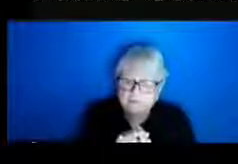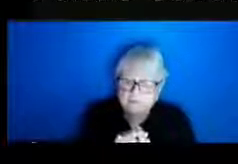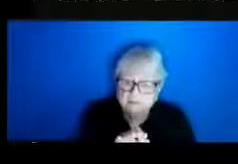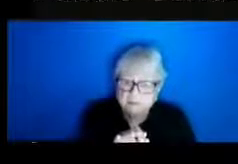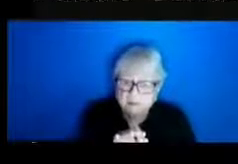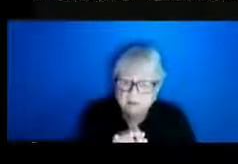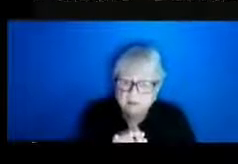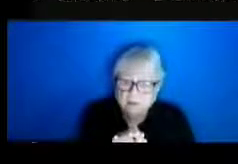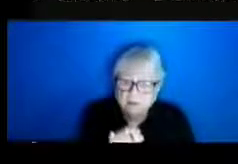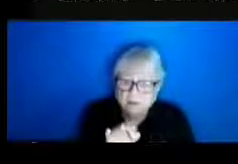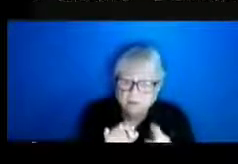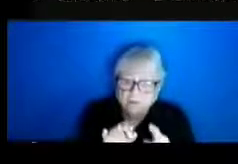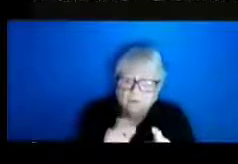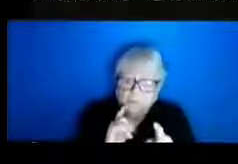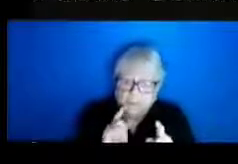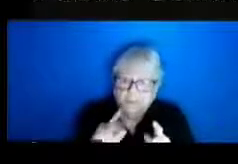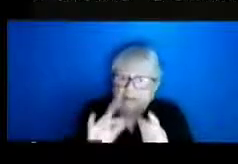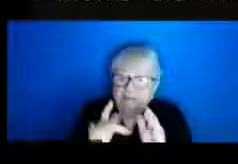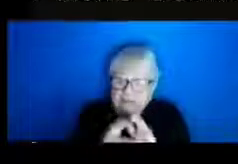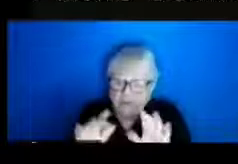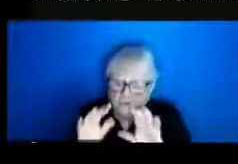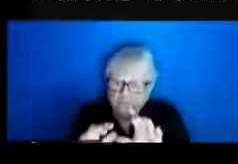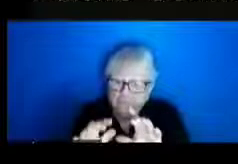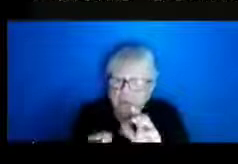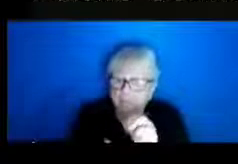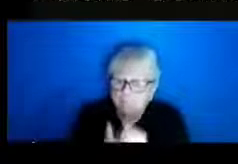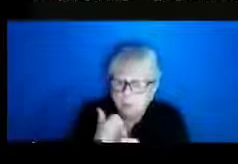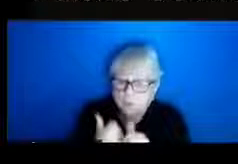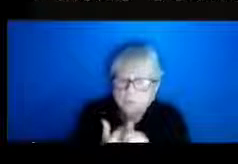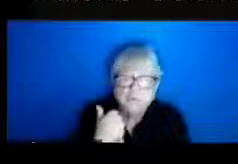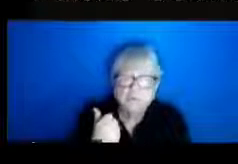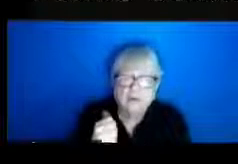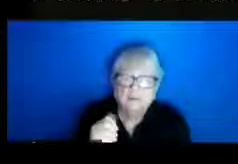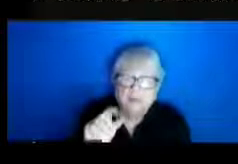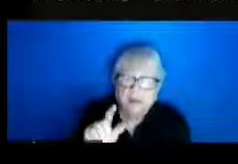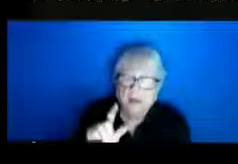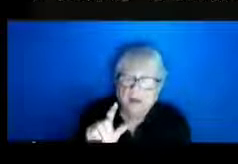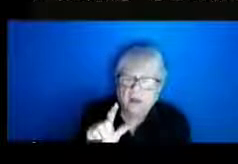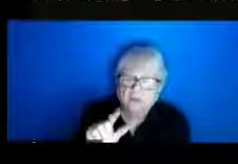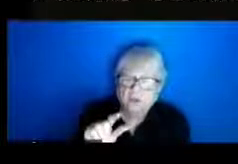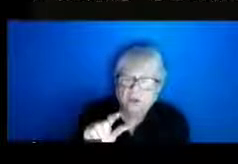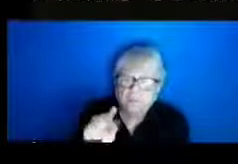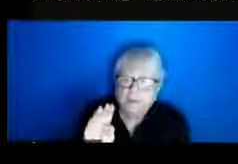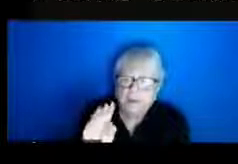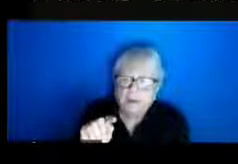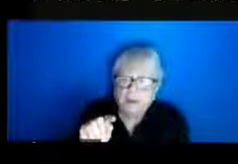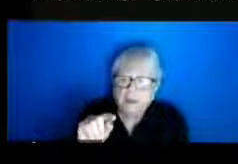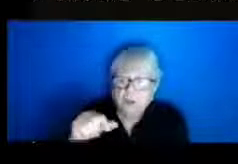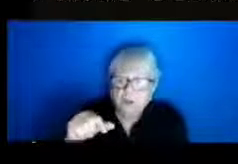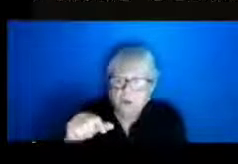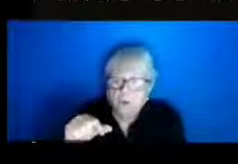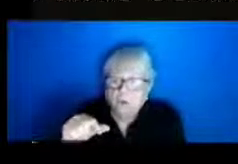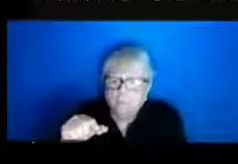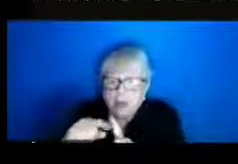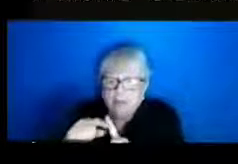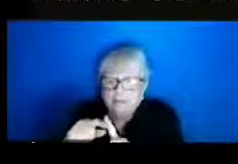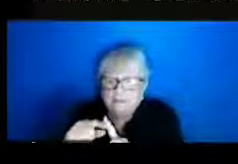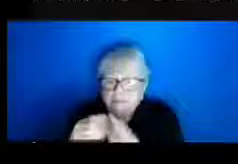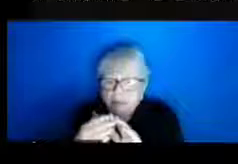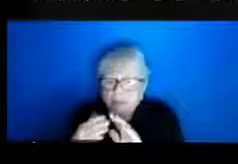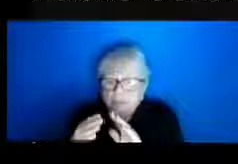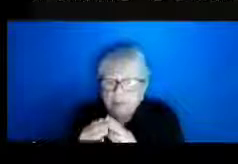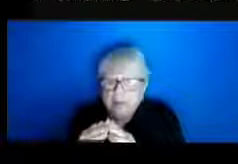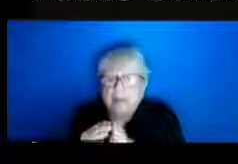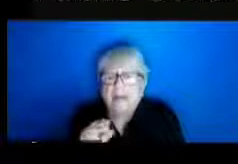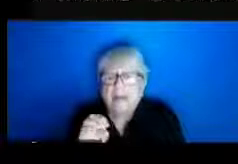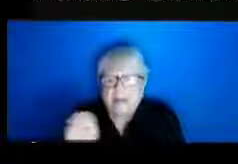does capture the bulk of our LGBTQ plus community with respect to the Castro and surrounding neighborhoods, east and northeast